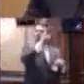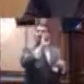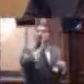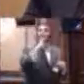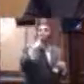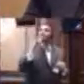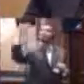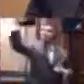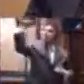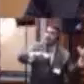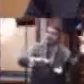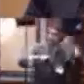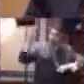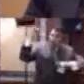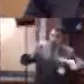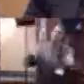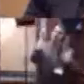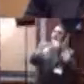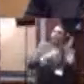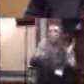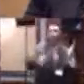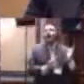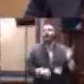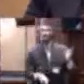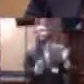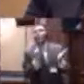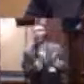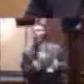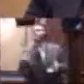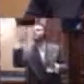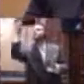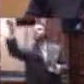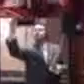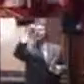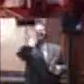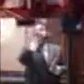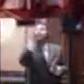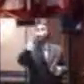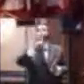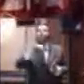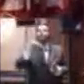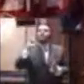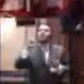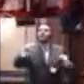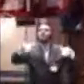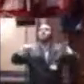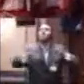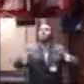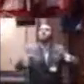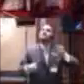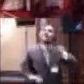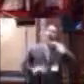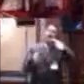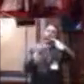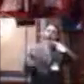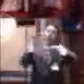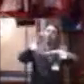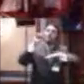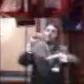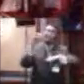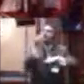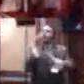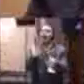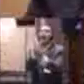that the National Council for Human Rights in Egypt has the primary responsibility on